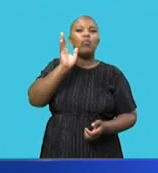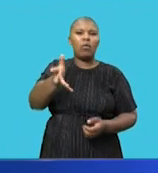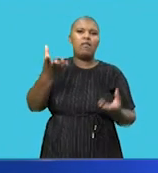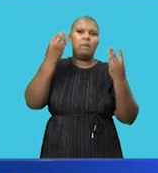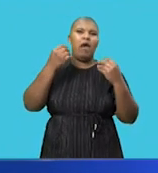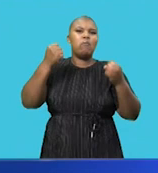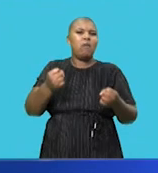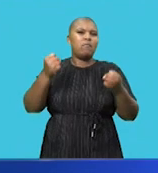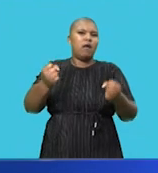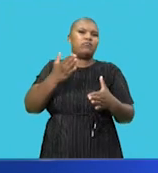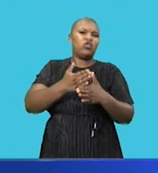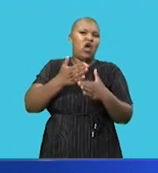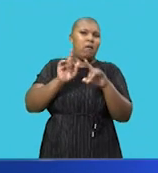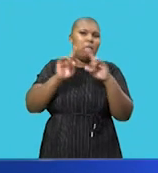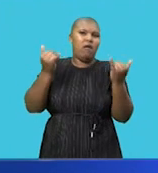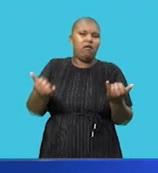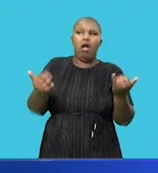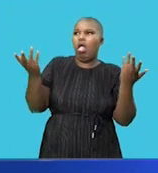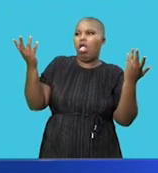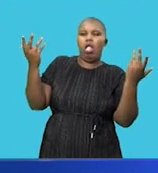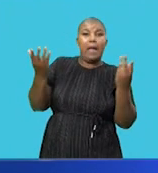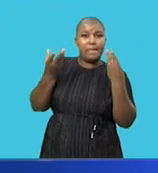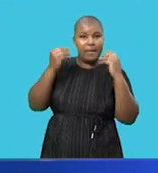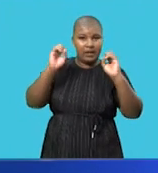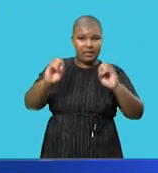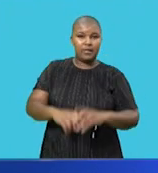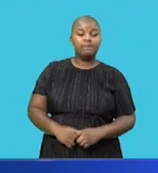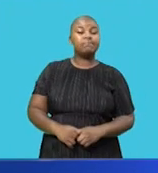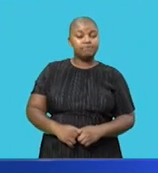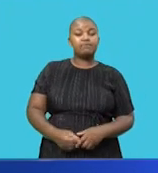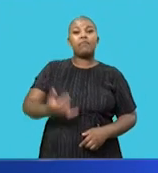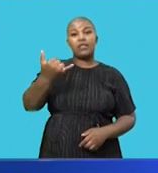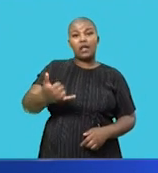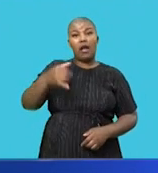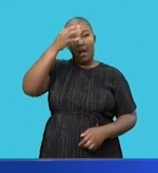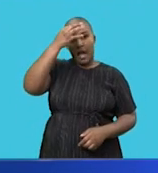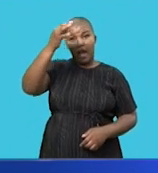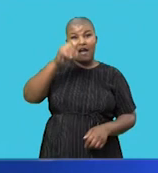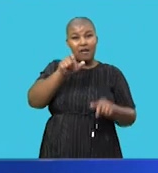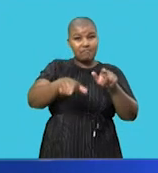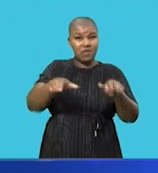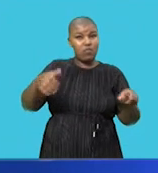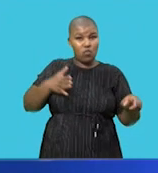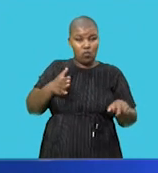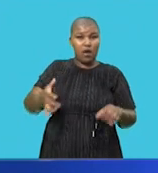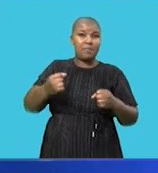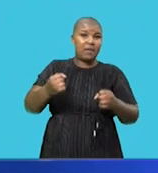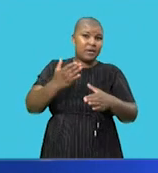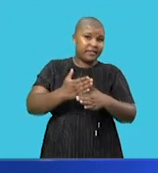se phethise tshepiso eo. Basebetsi bana ke ba akaraletsang ho bona bahlwekisi, bahlokomedi mmoho le